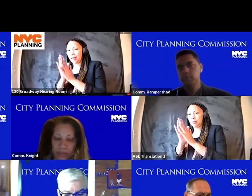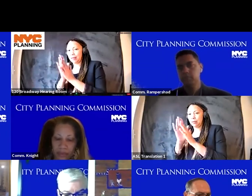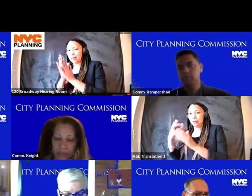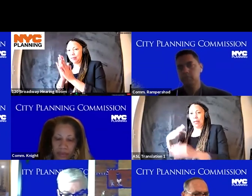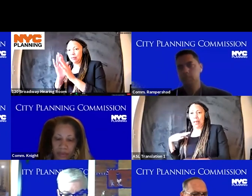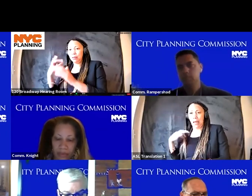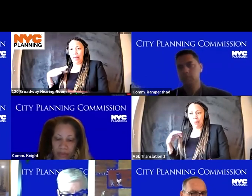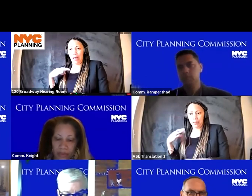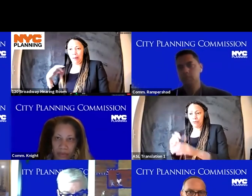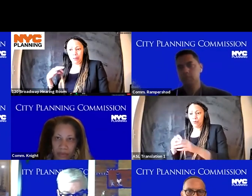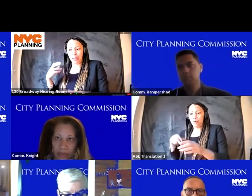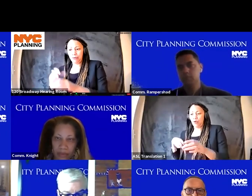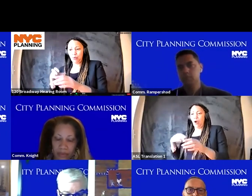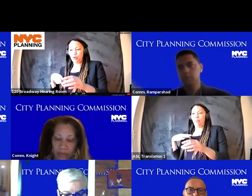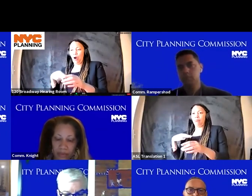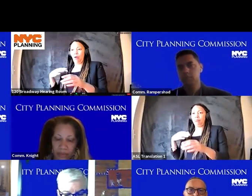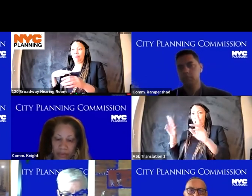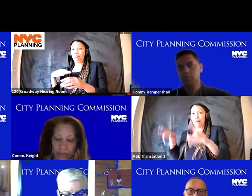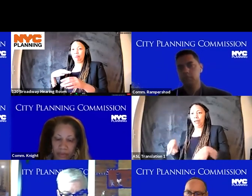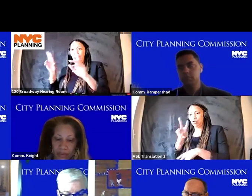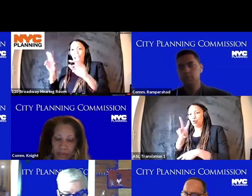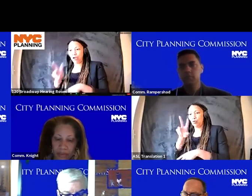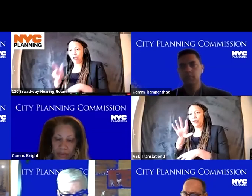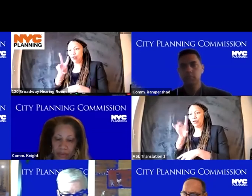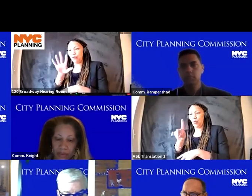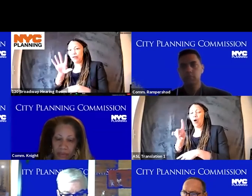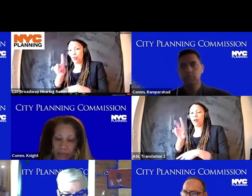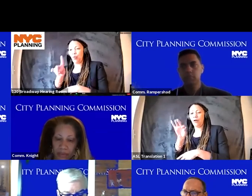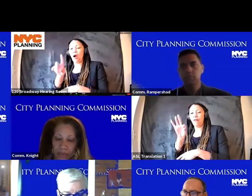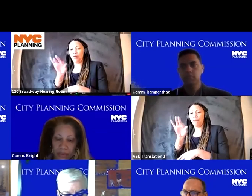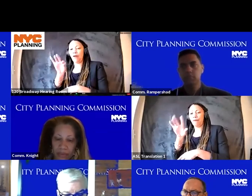the application at 251 Front Street a few years ago